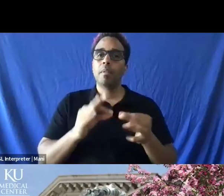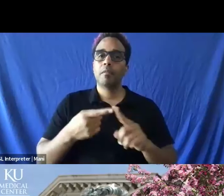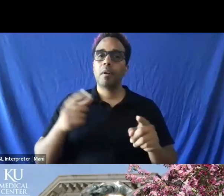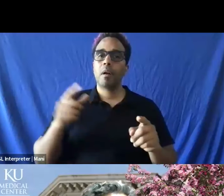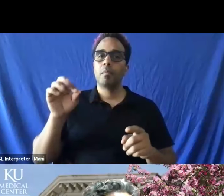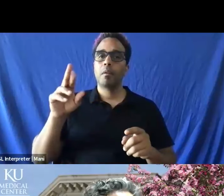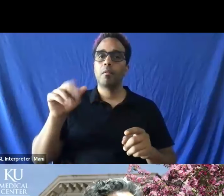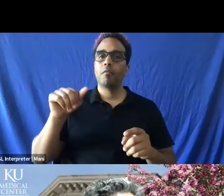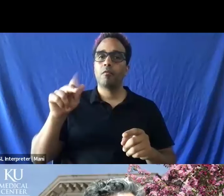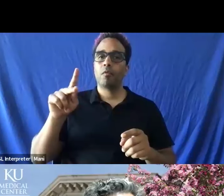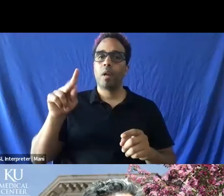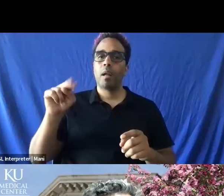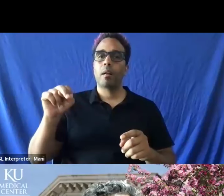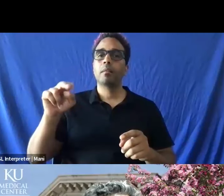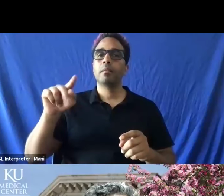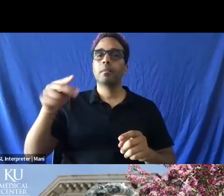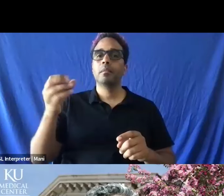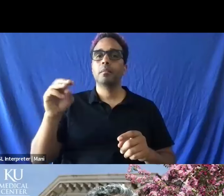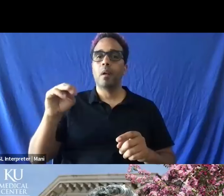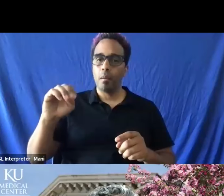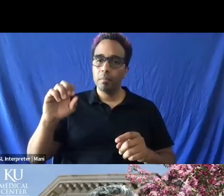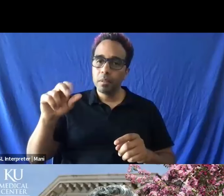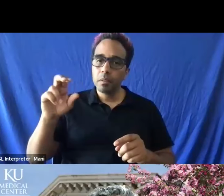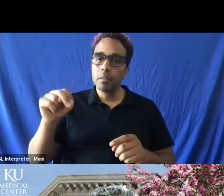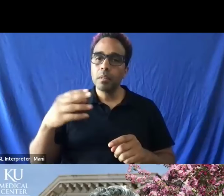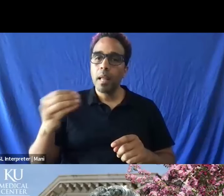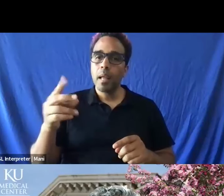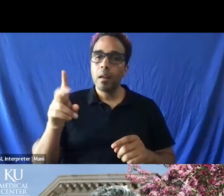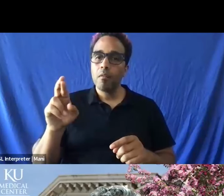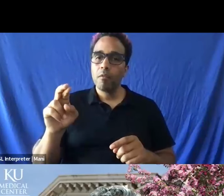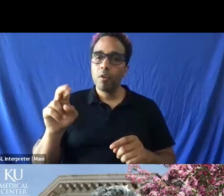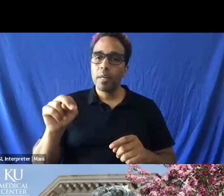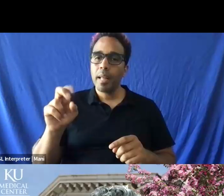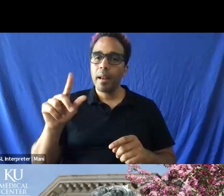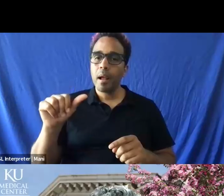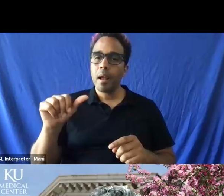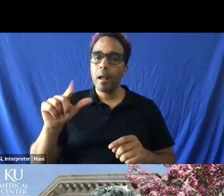Vernella Light in the chat. I think I would add to